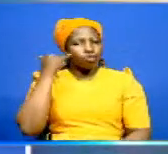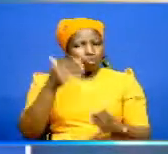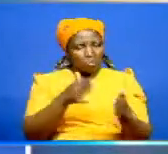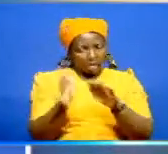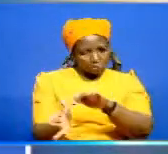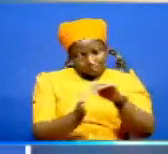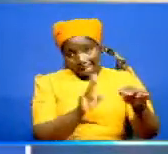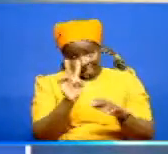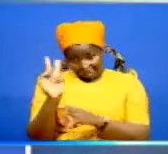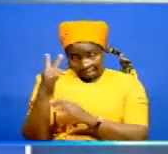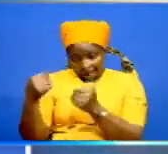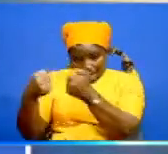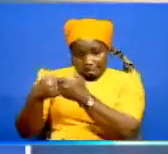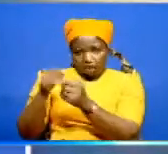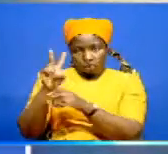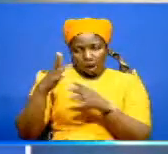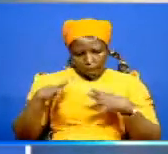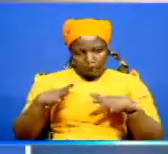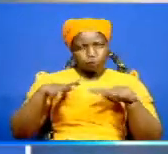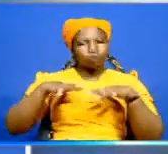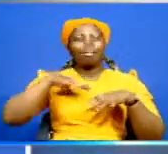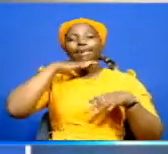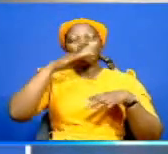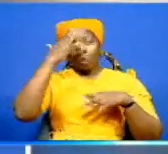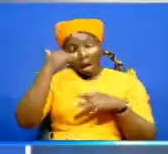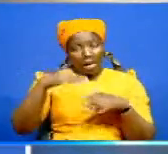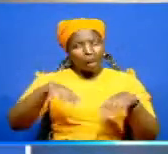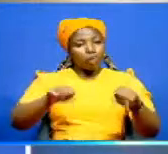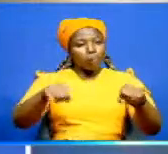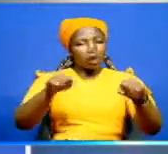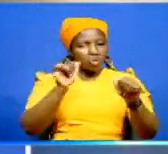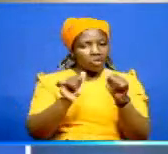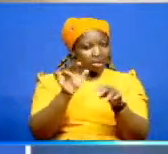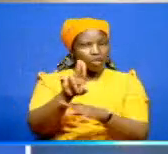bodaboda they were riding on collided with a saloon car at Duka